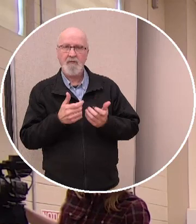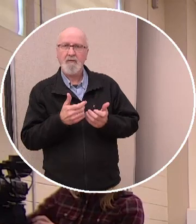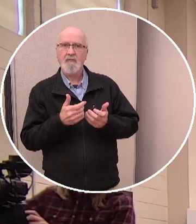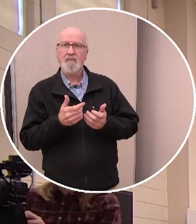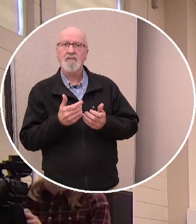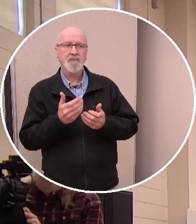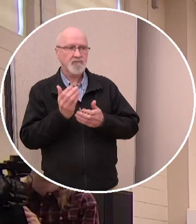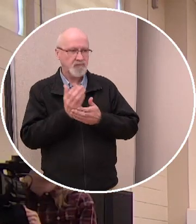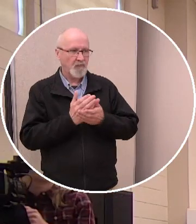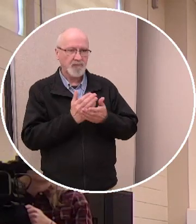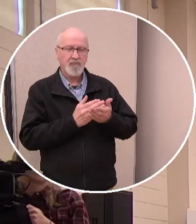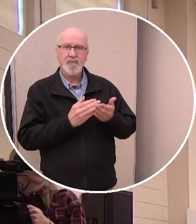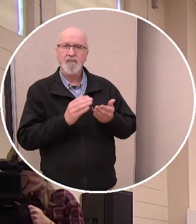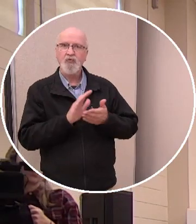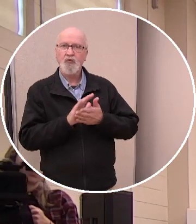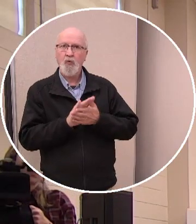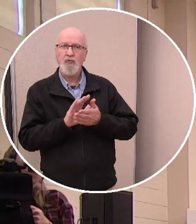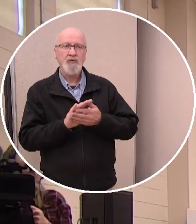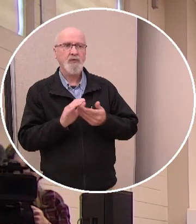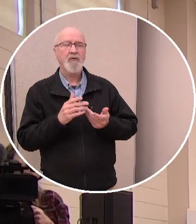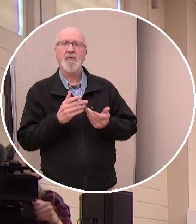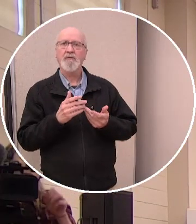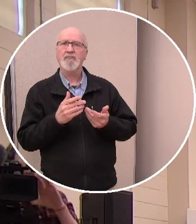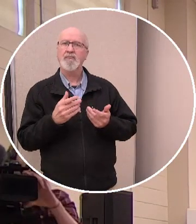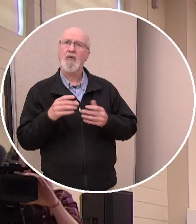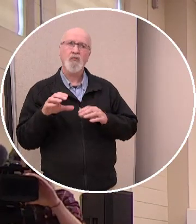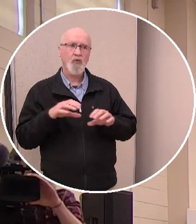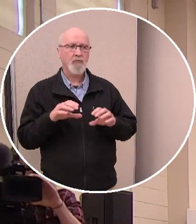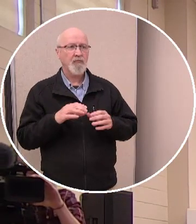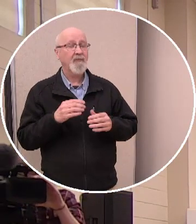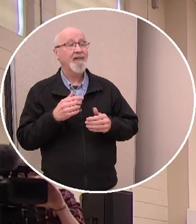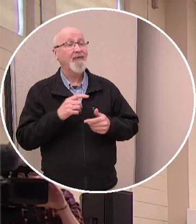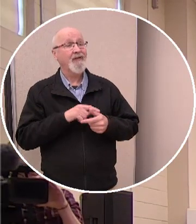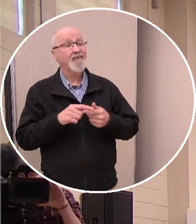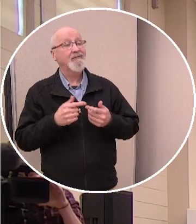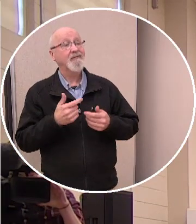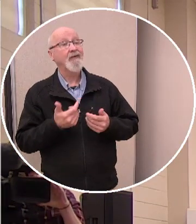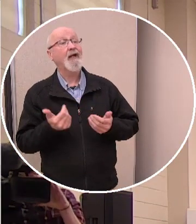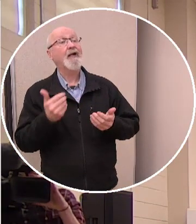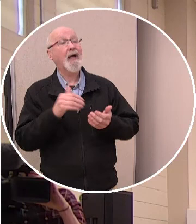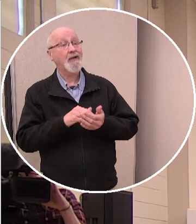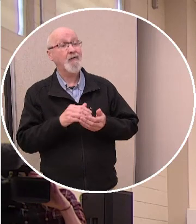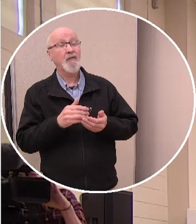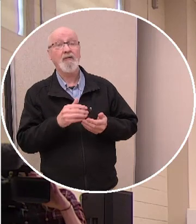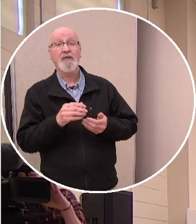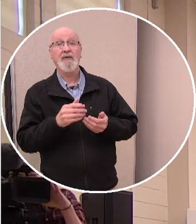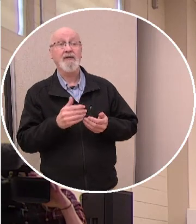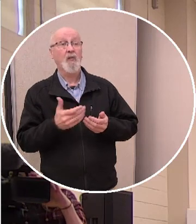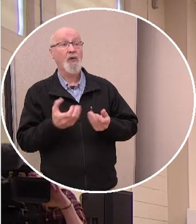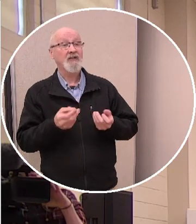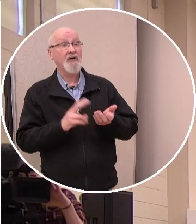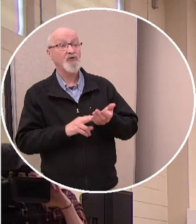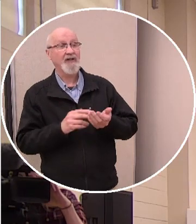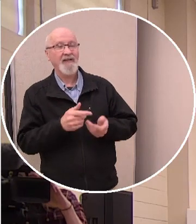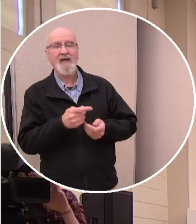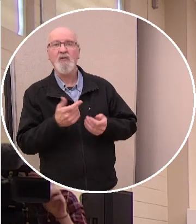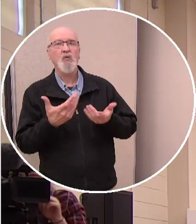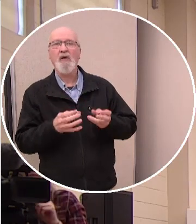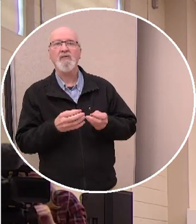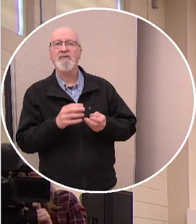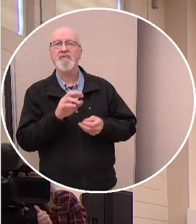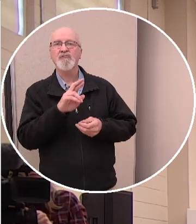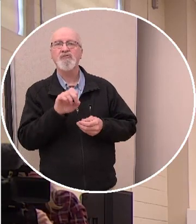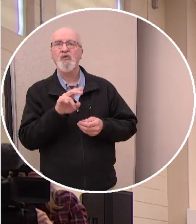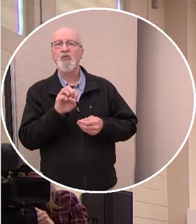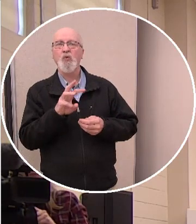of schools that they were doing over the past year, and when it came time to renew, they actually didn't want to renew them all. That's why